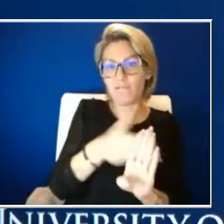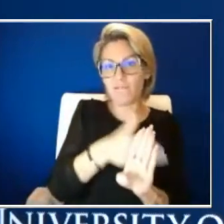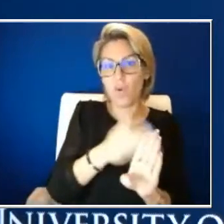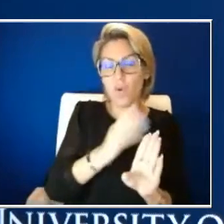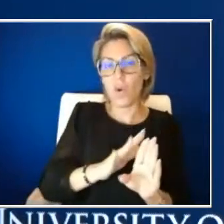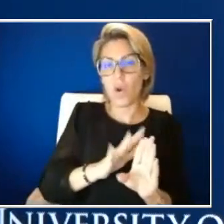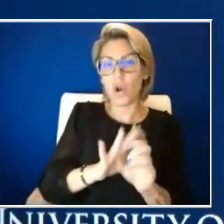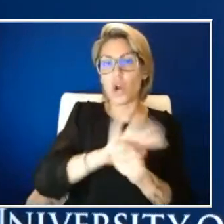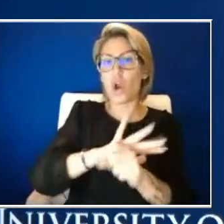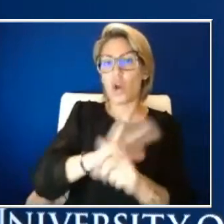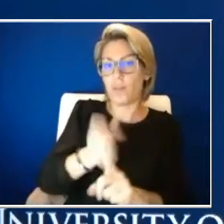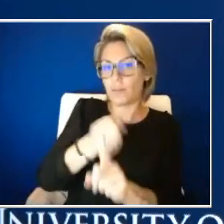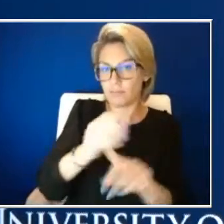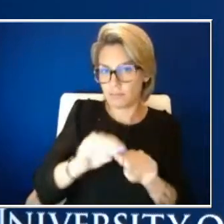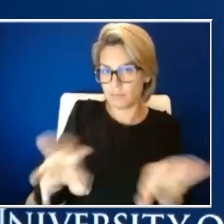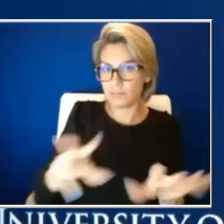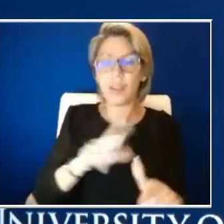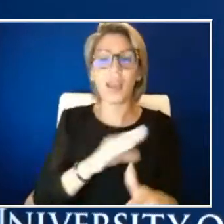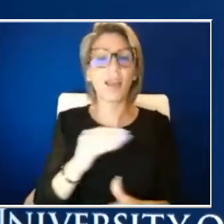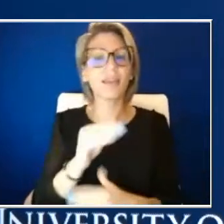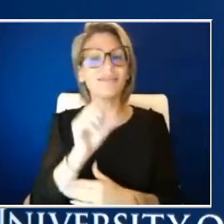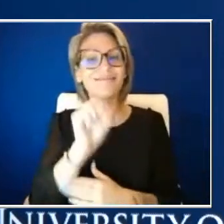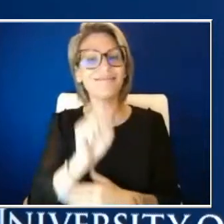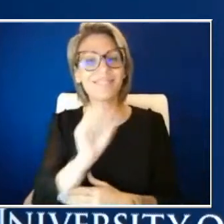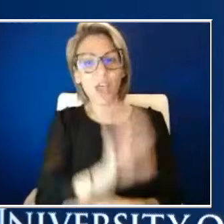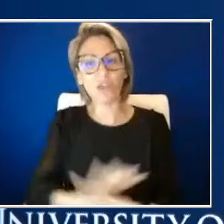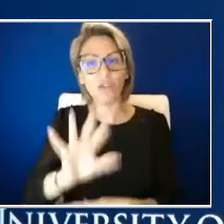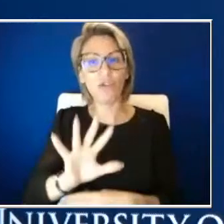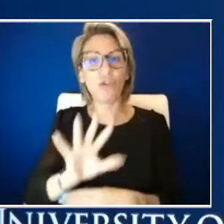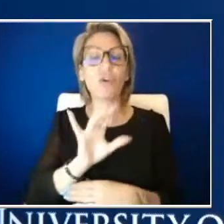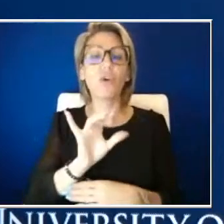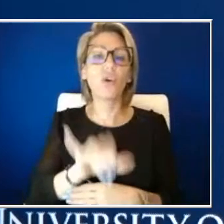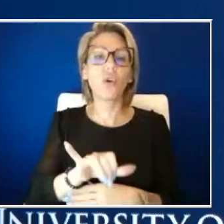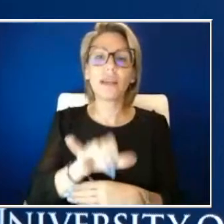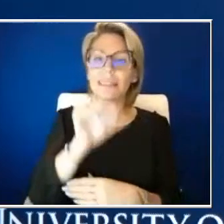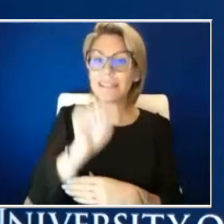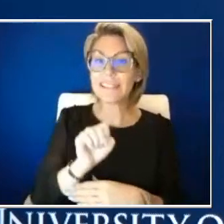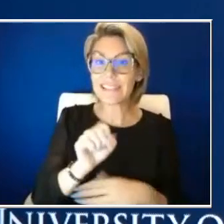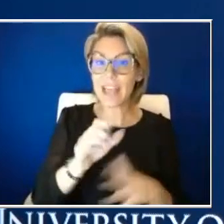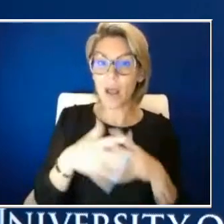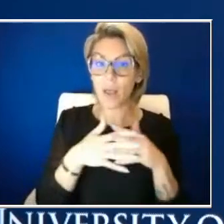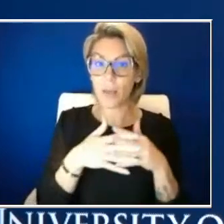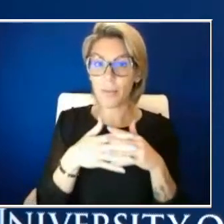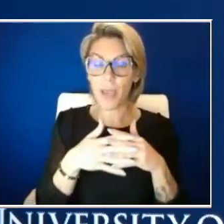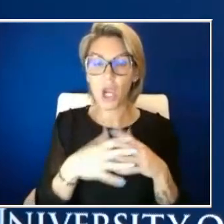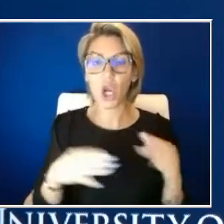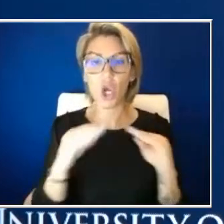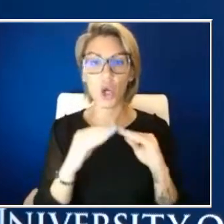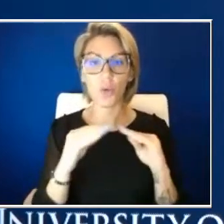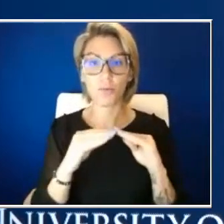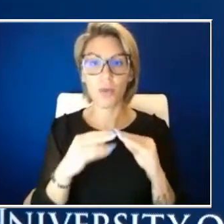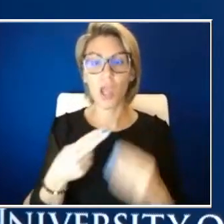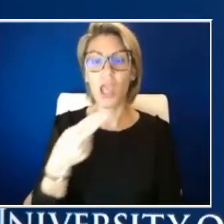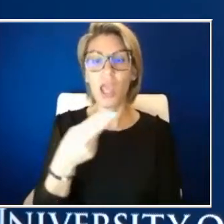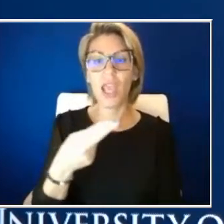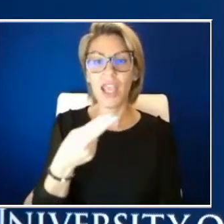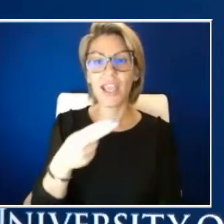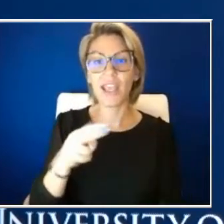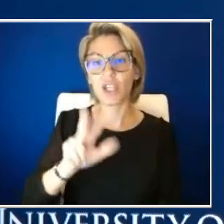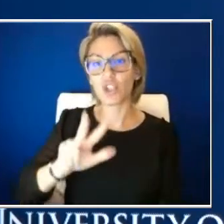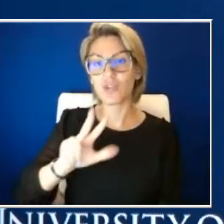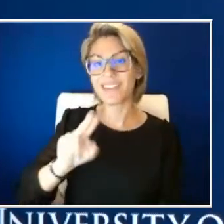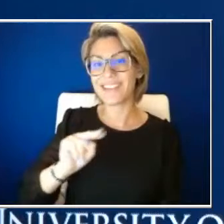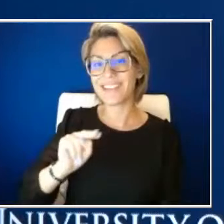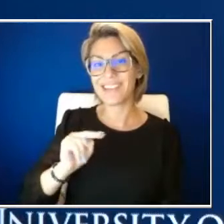can say that in the Southern Hemisphere, they had, in South America, they had more H3N2 disease, whereas